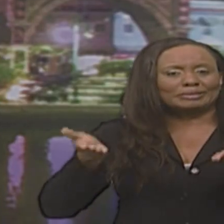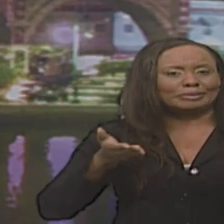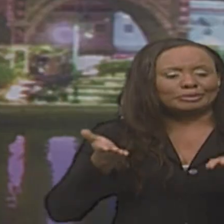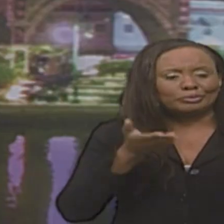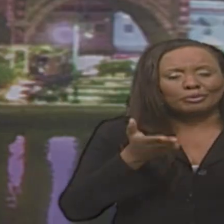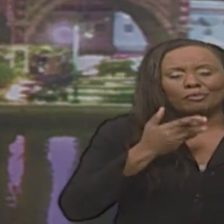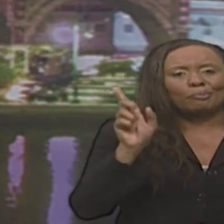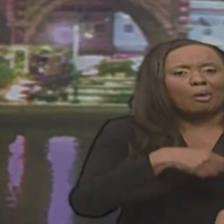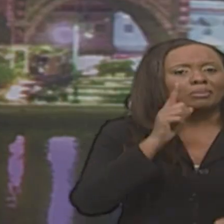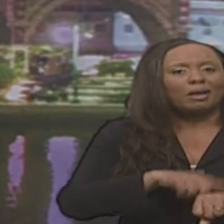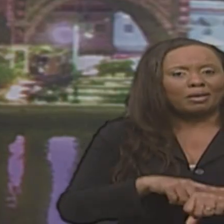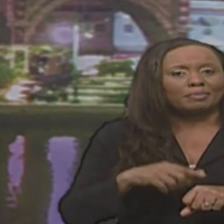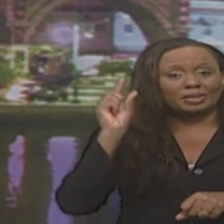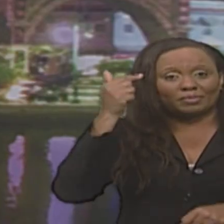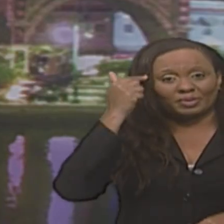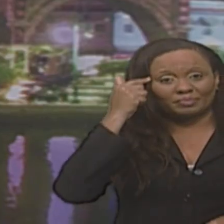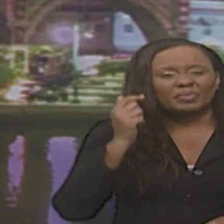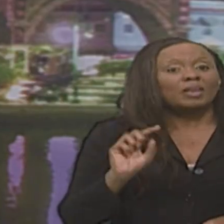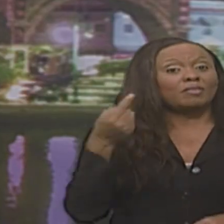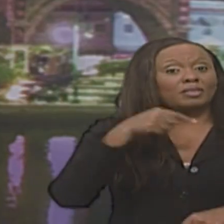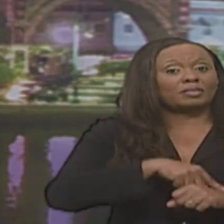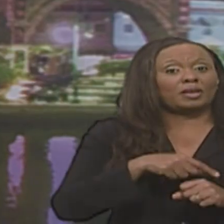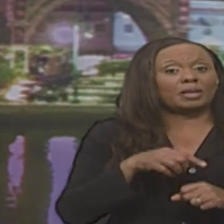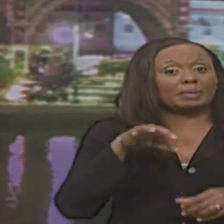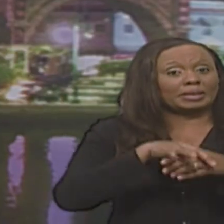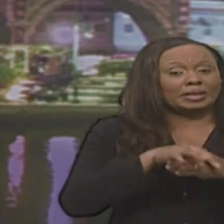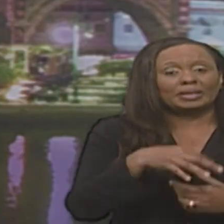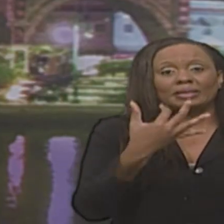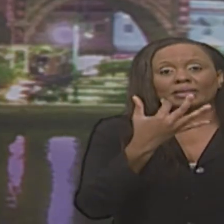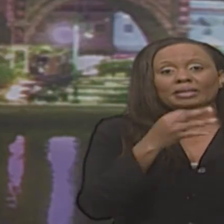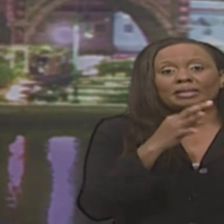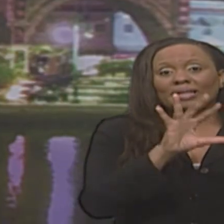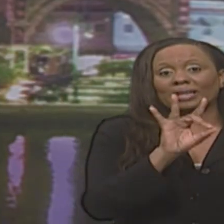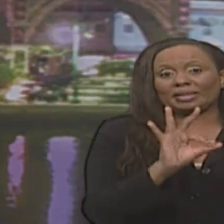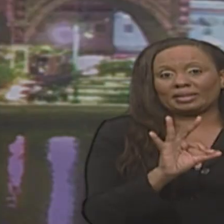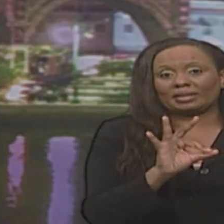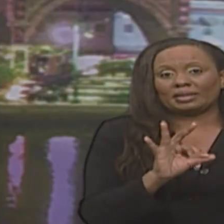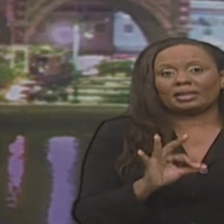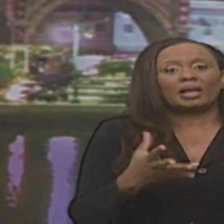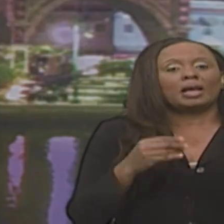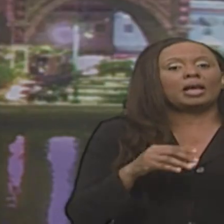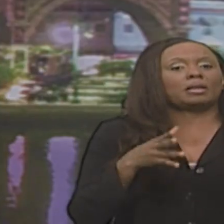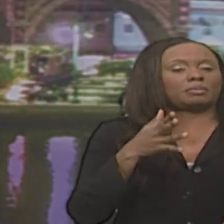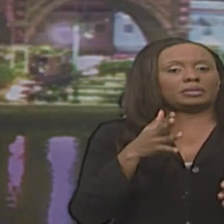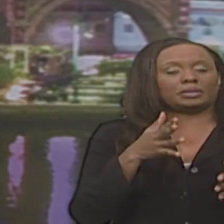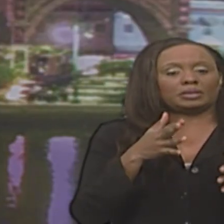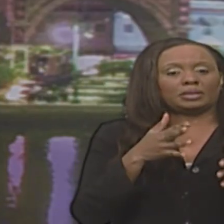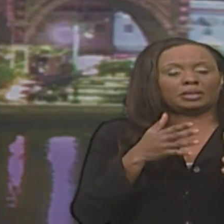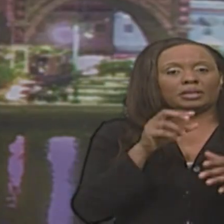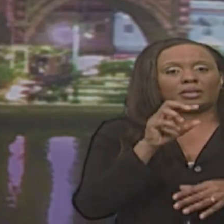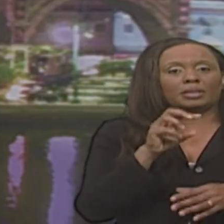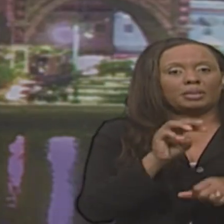term in the House. He was first elected in 1989 and has been the MP for St. John's Rural West for 29 years. Following